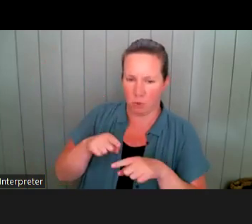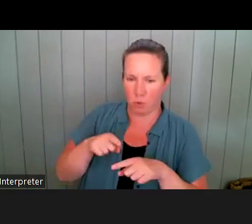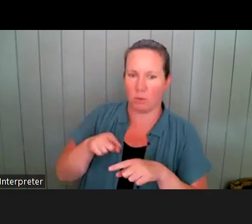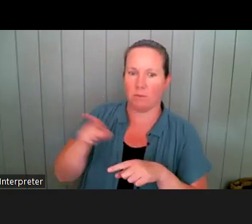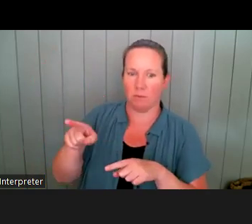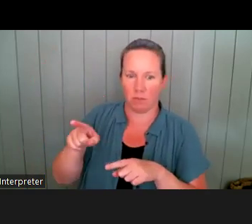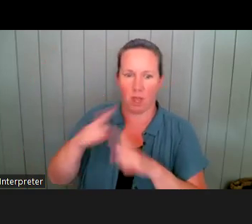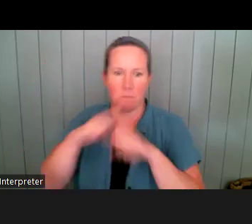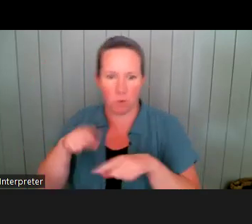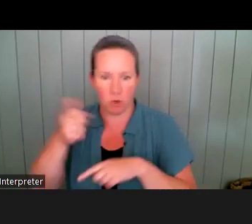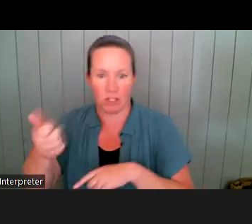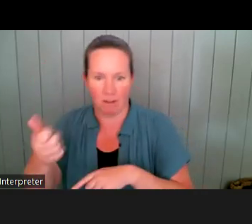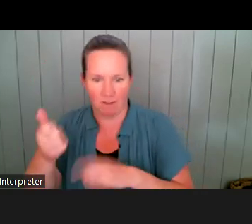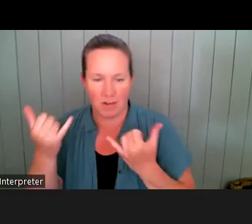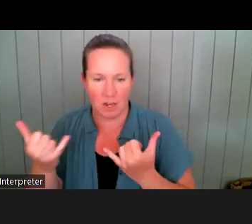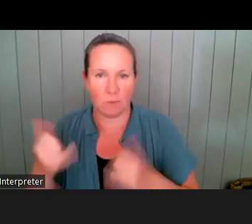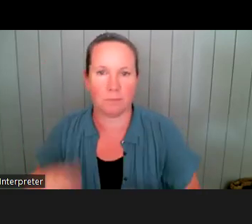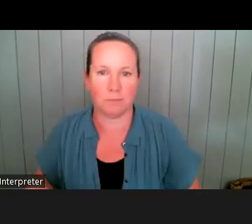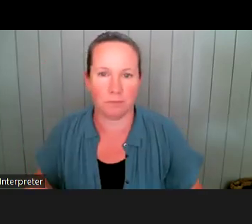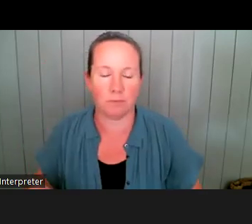unmuted her. Alice, you're good to go.